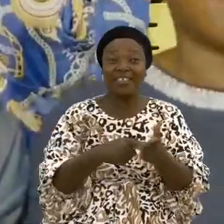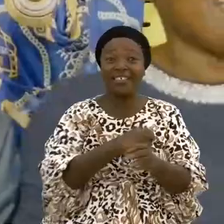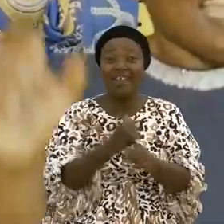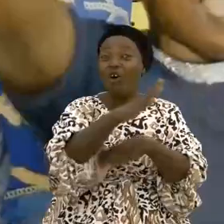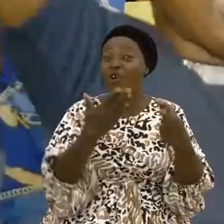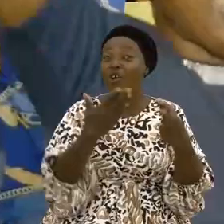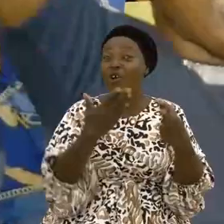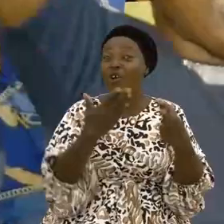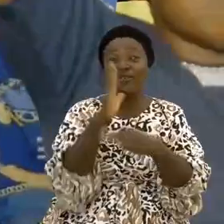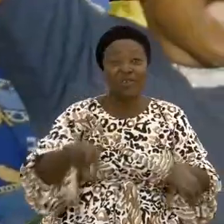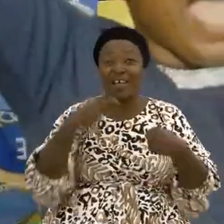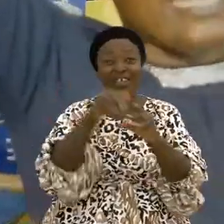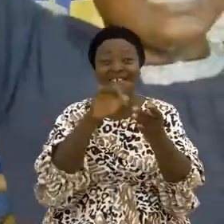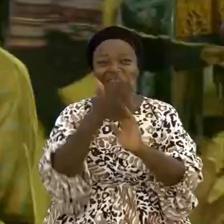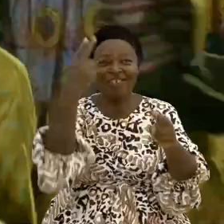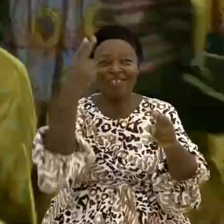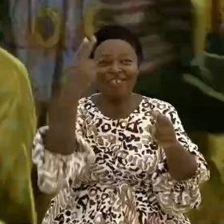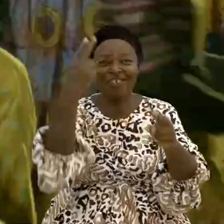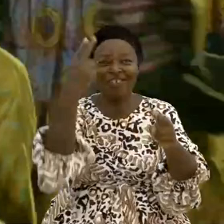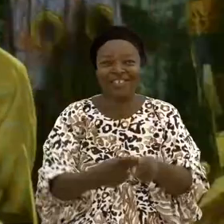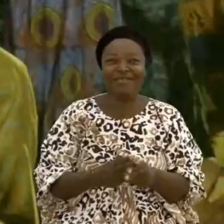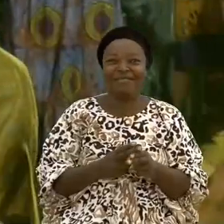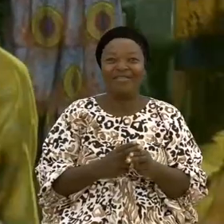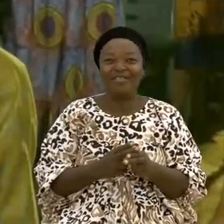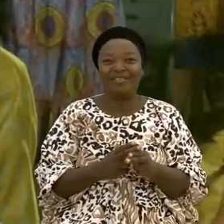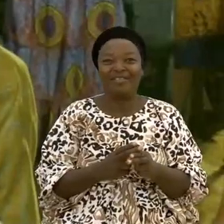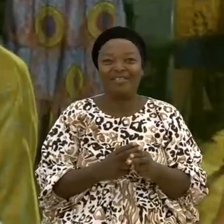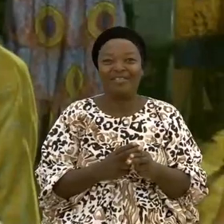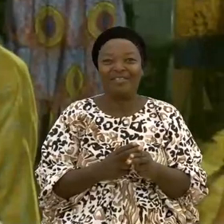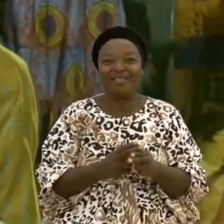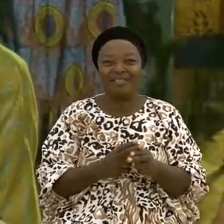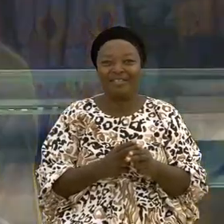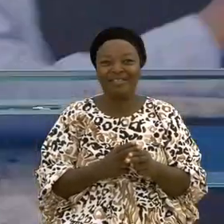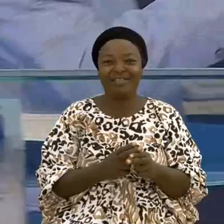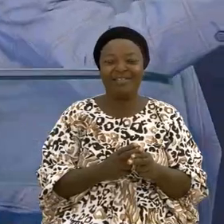rest of your life in Jesus' name.